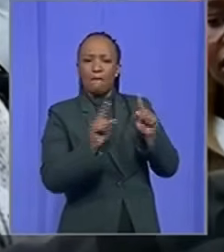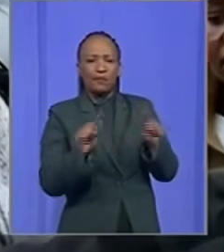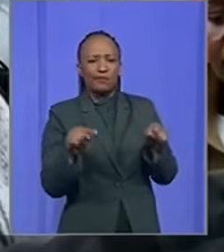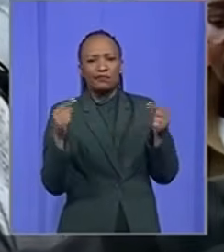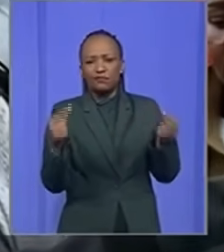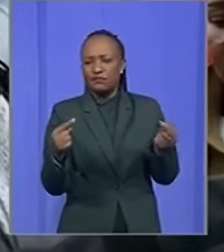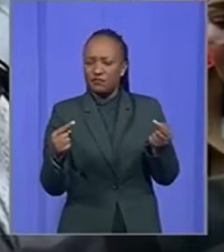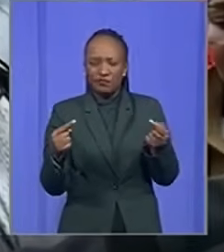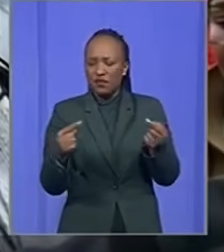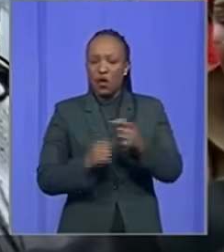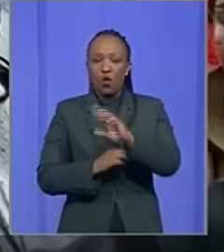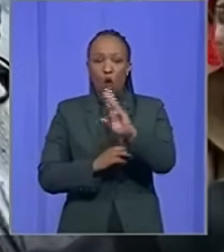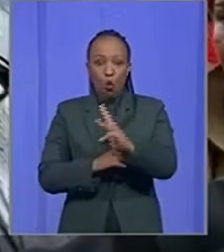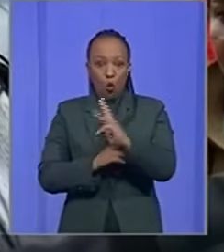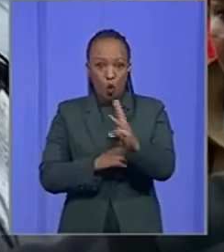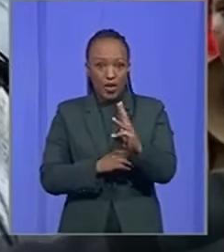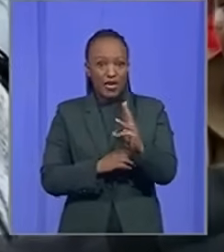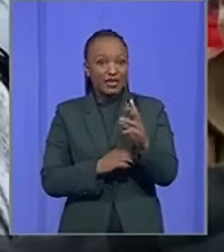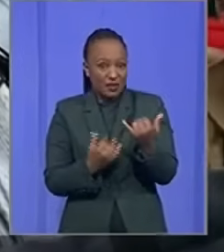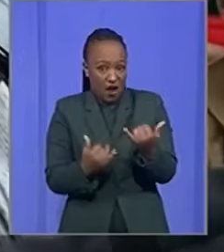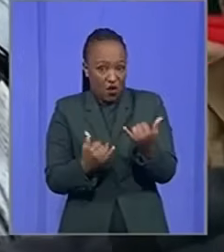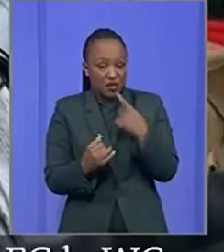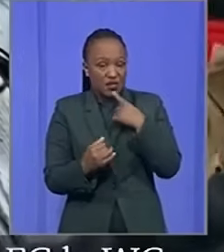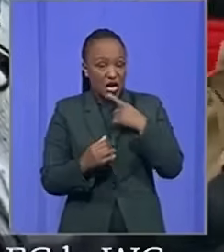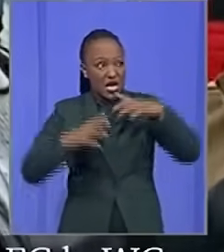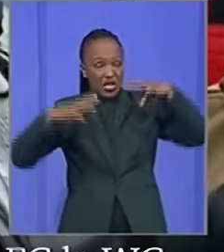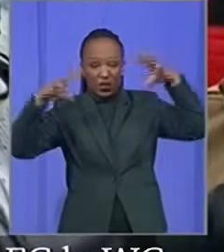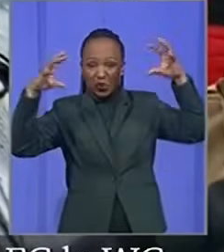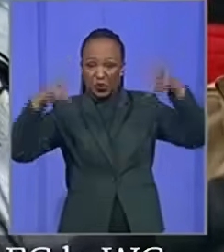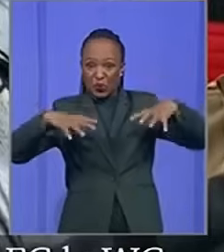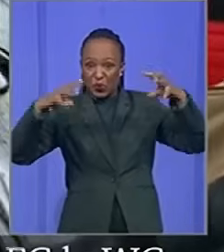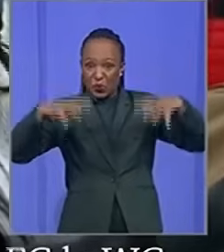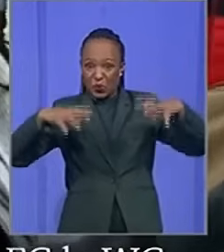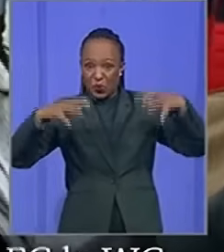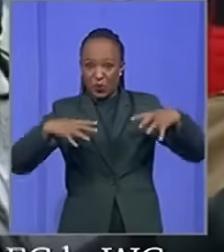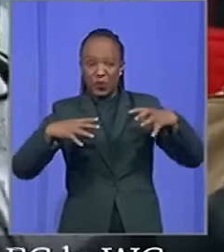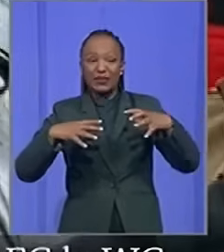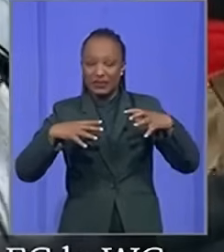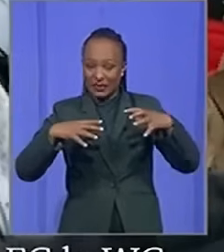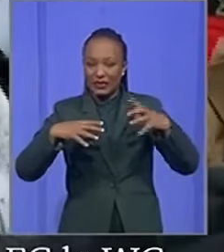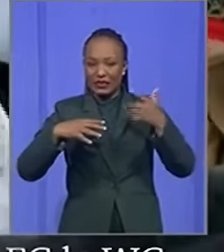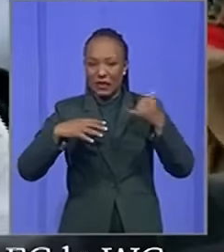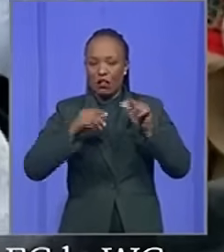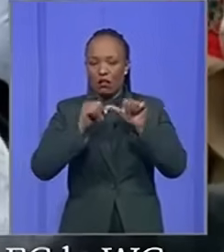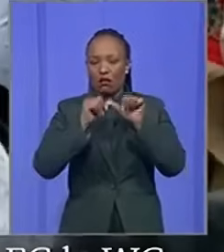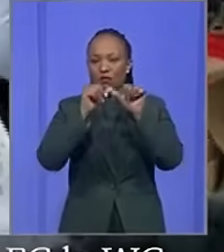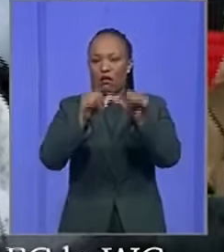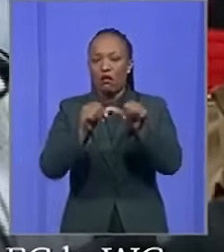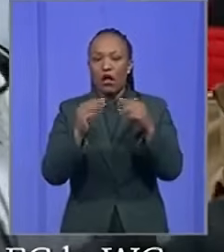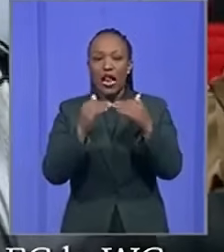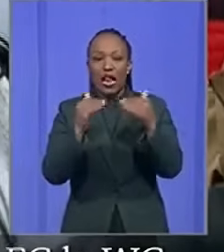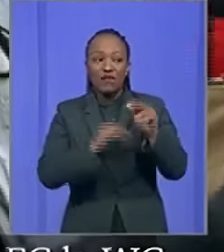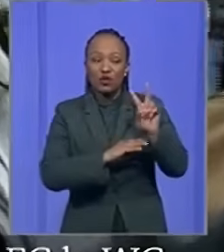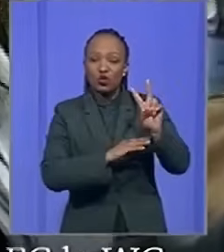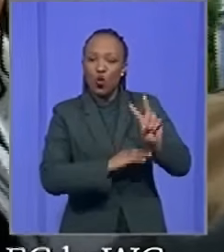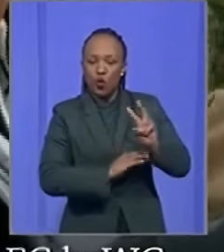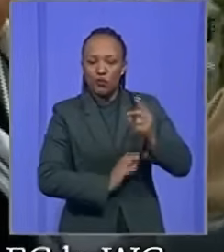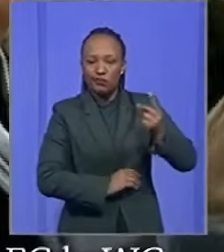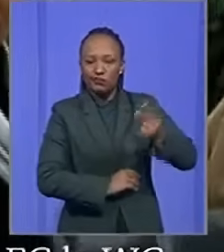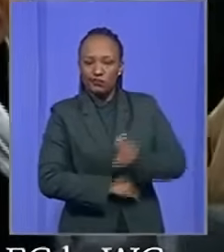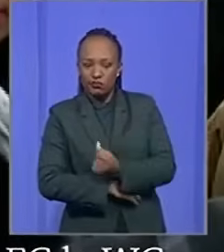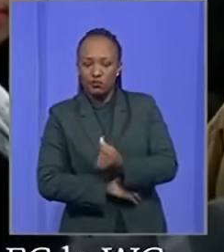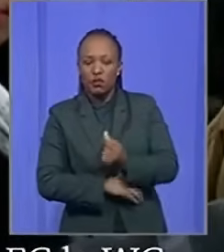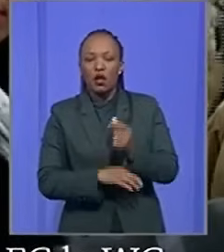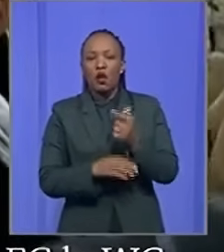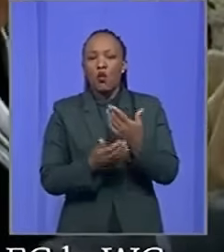still warning indicates that the rain is still around. It's unfortunate that we got a level 2 warning. Would have